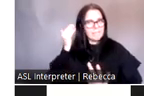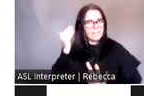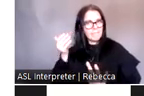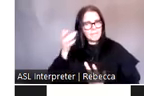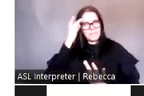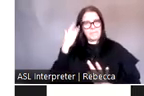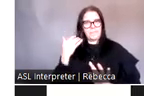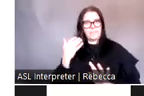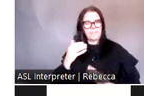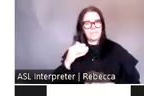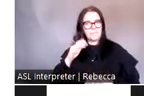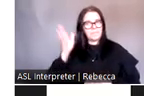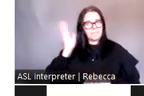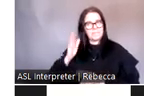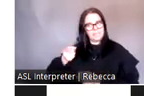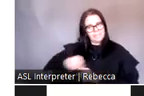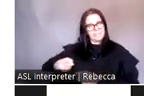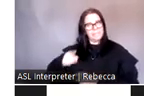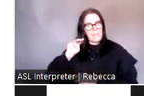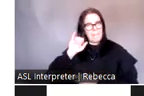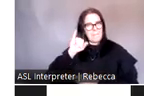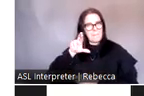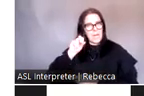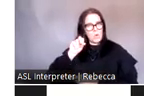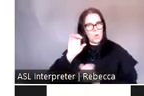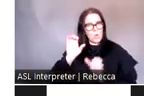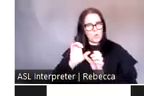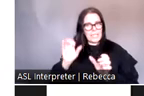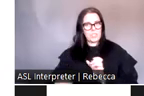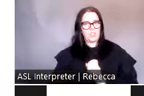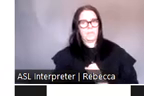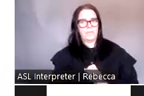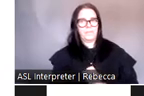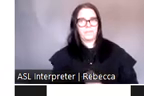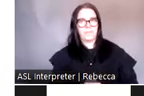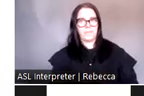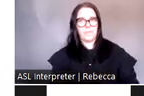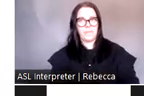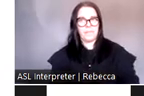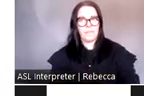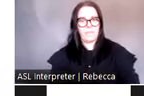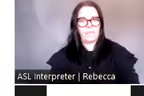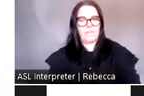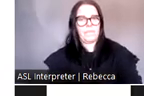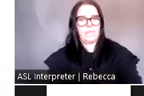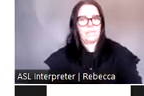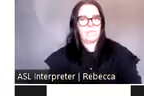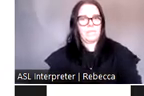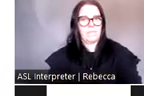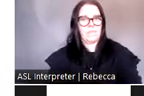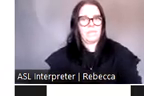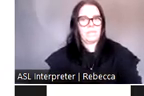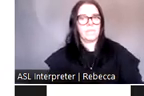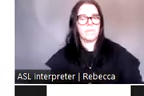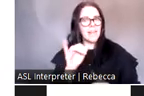of industry-specific micro-credentials. They've just taken off because of the way both the economy and the labor market are currently